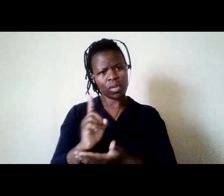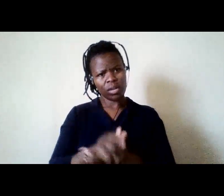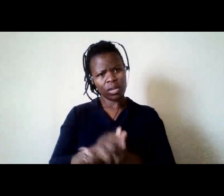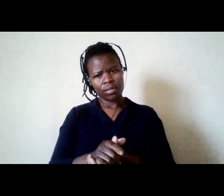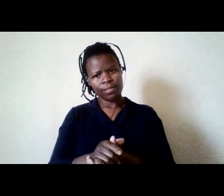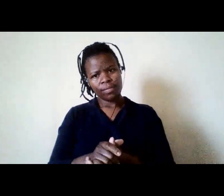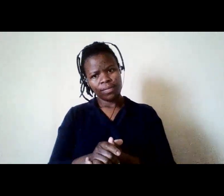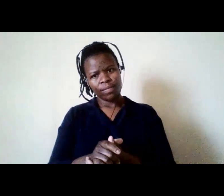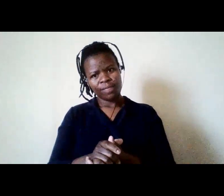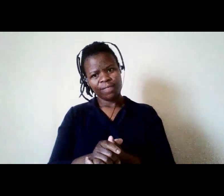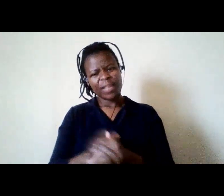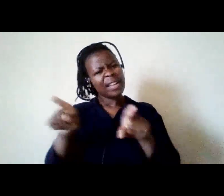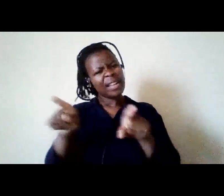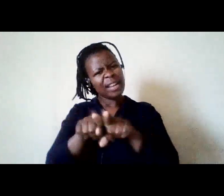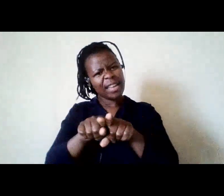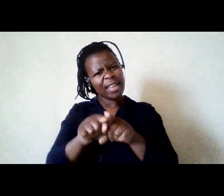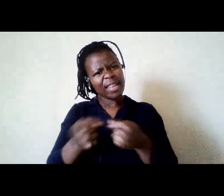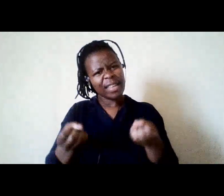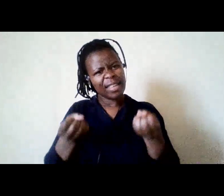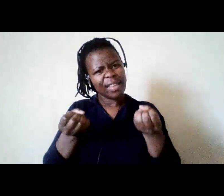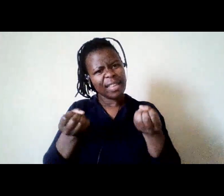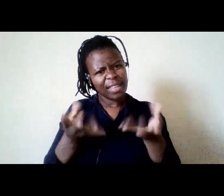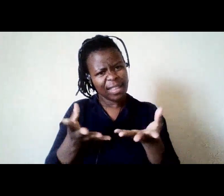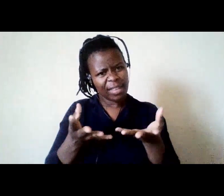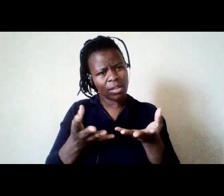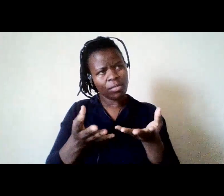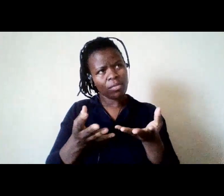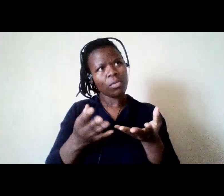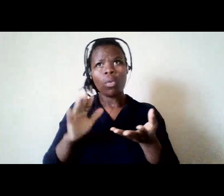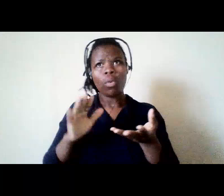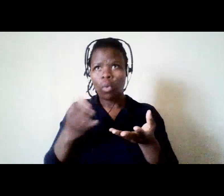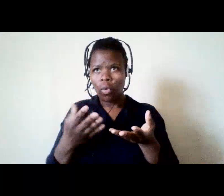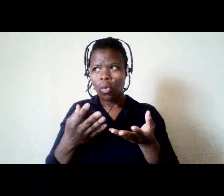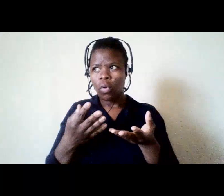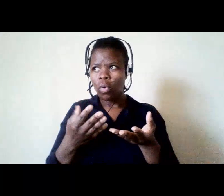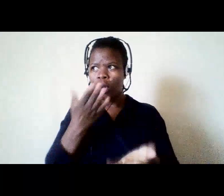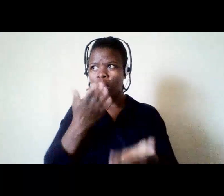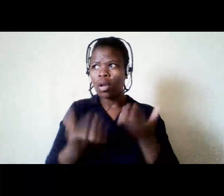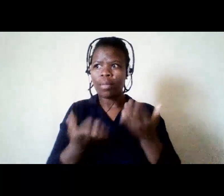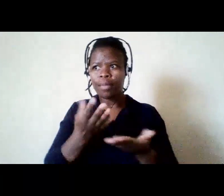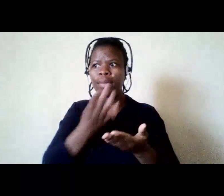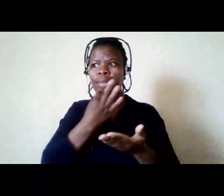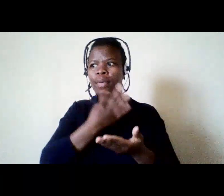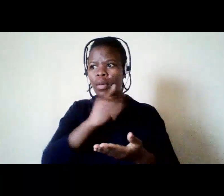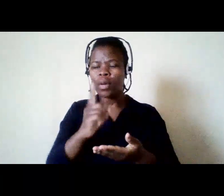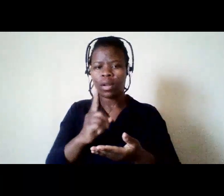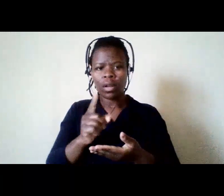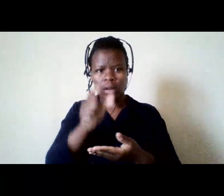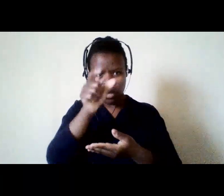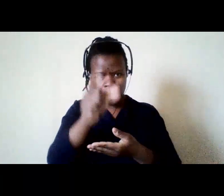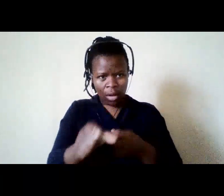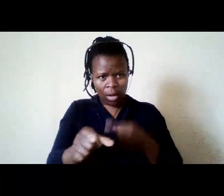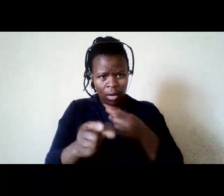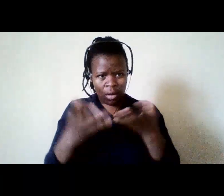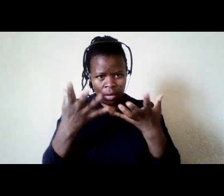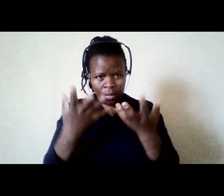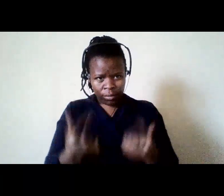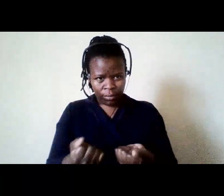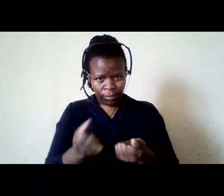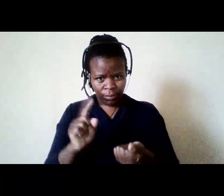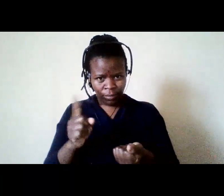give to actually say a person with SPID has the full human rights or